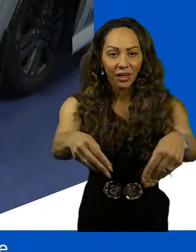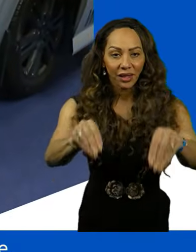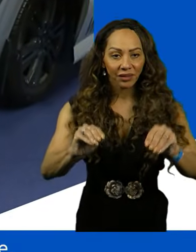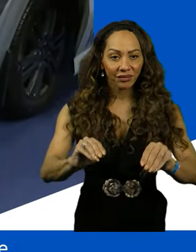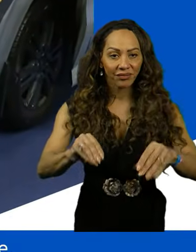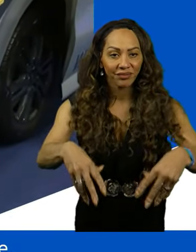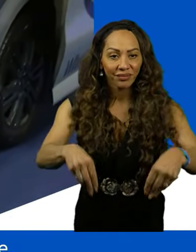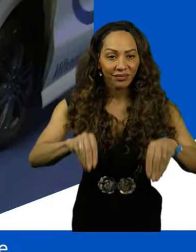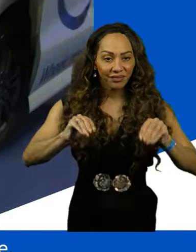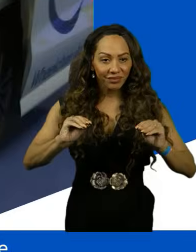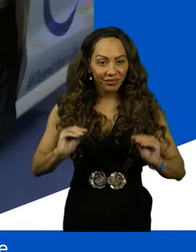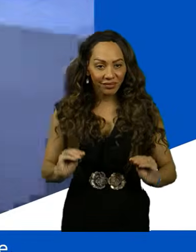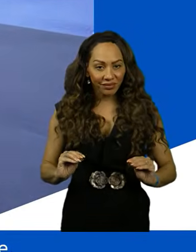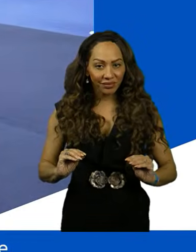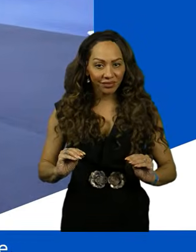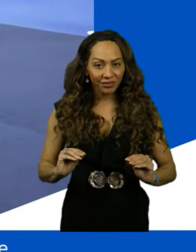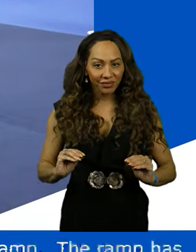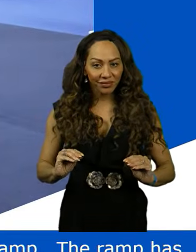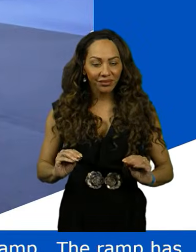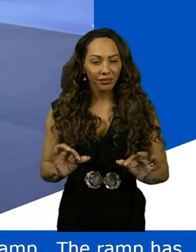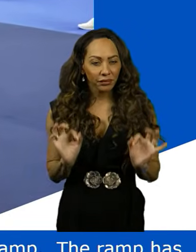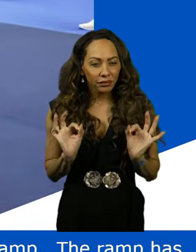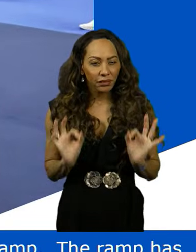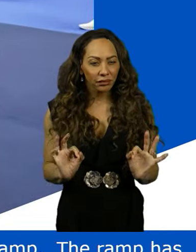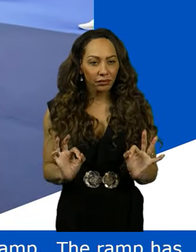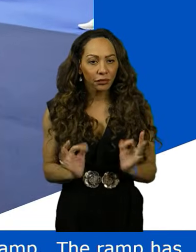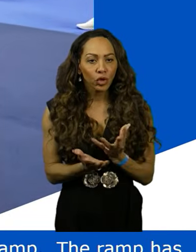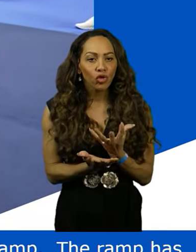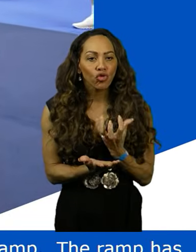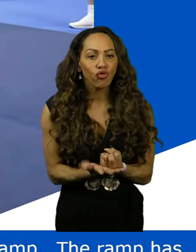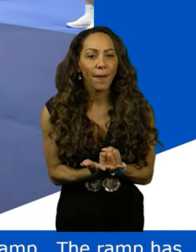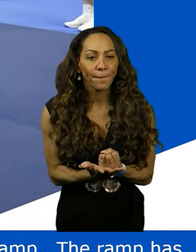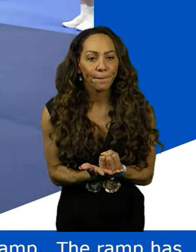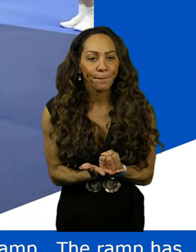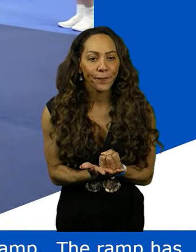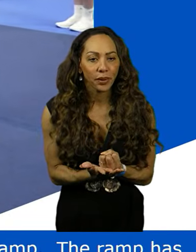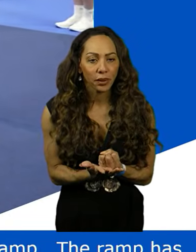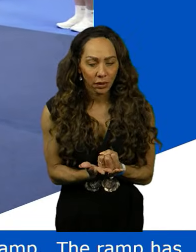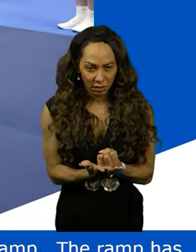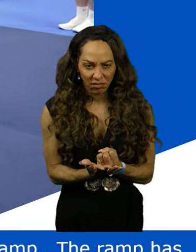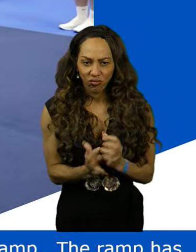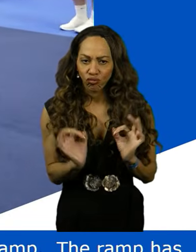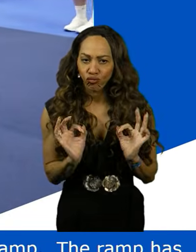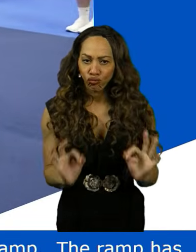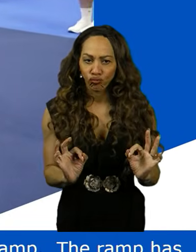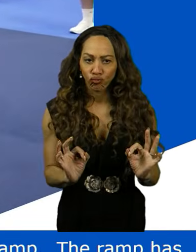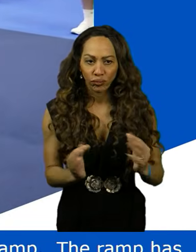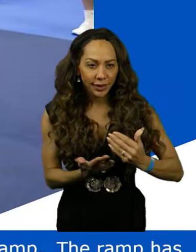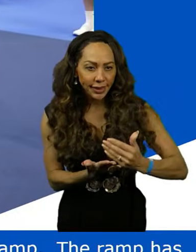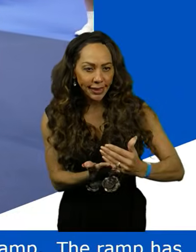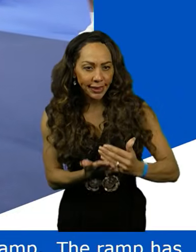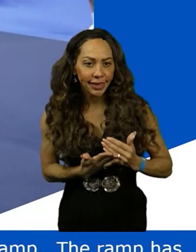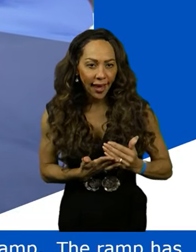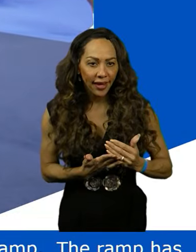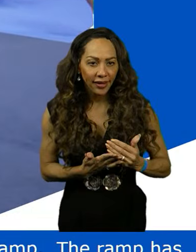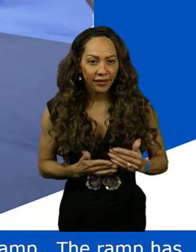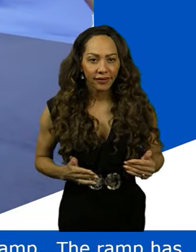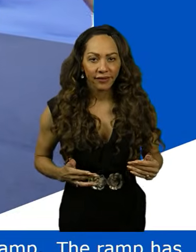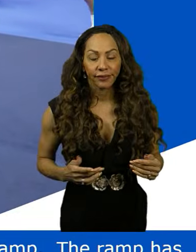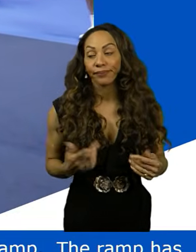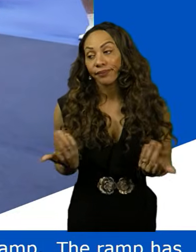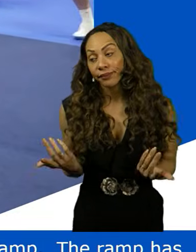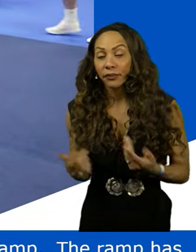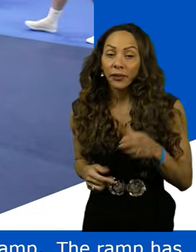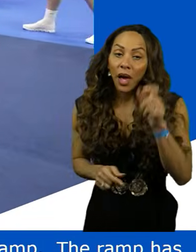military grade grip, just for easy access into the vehicle. That's great, so it's really safe. And I guess with all of our customers, their needs vary